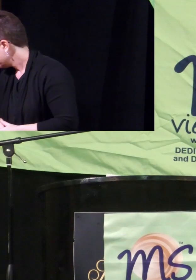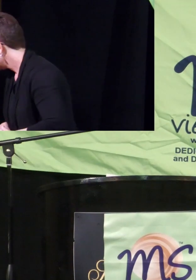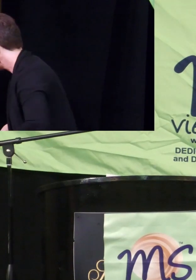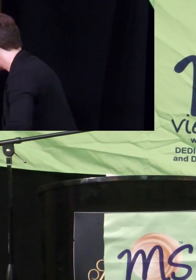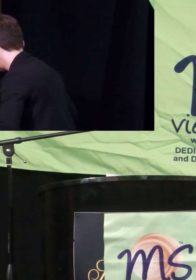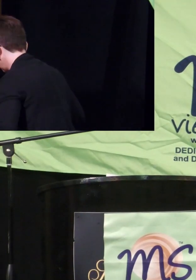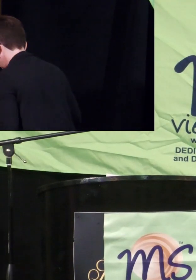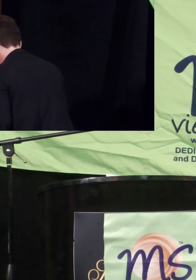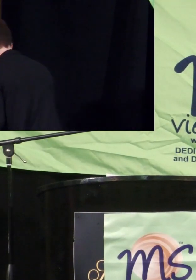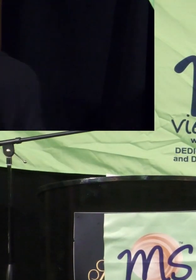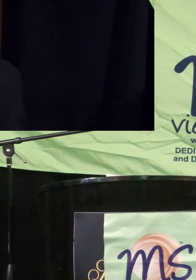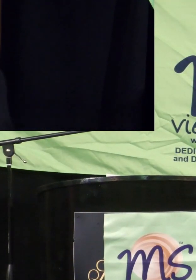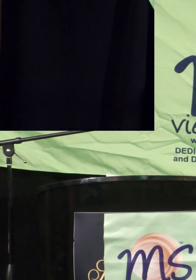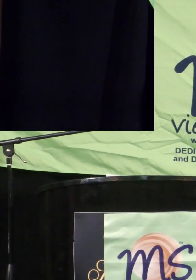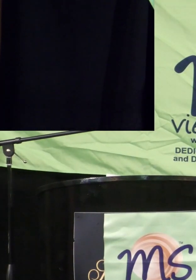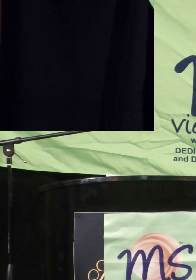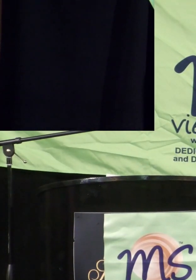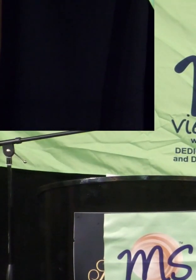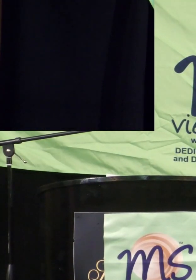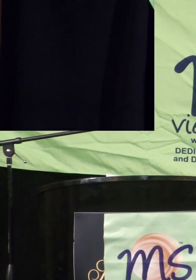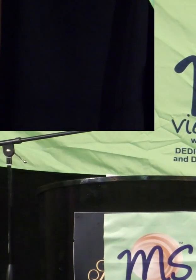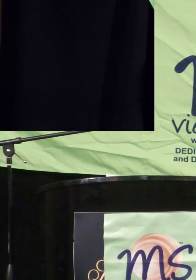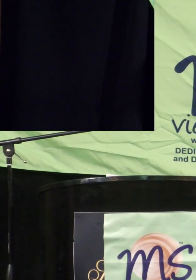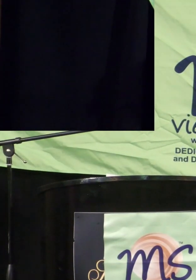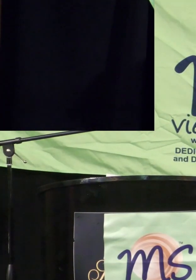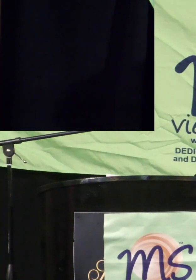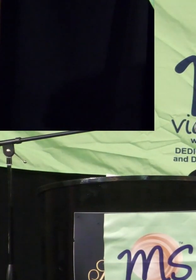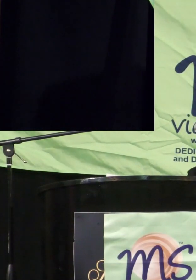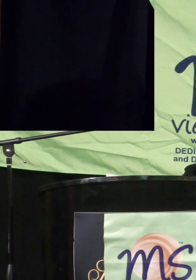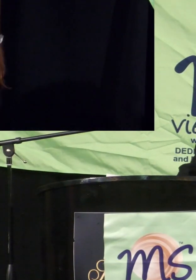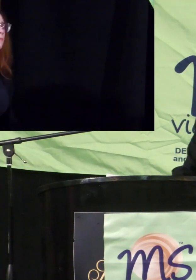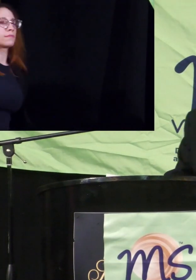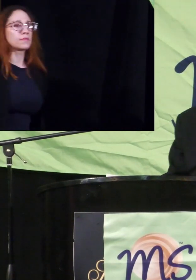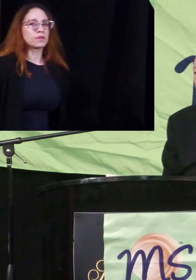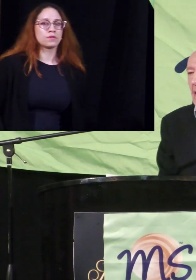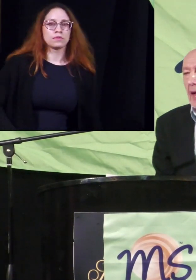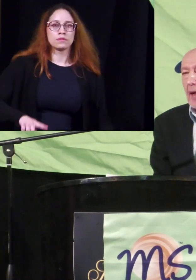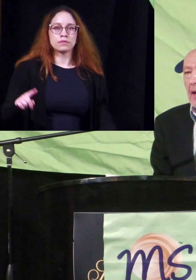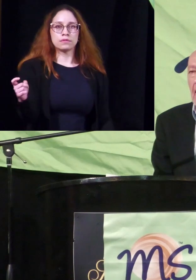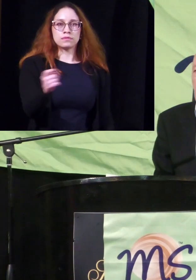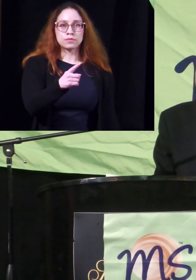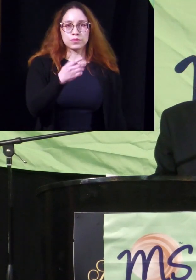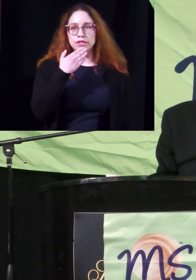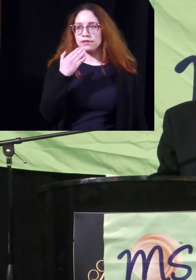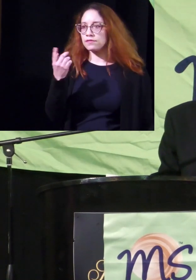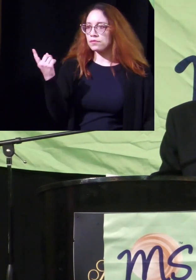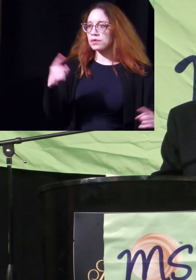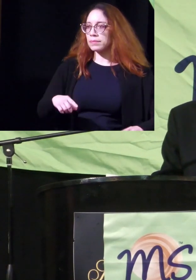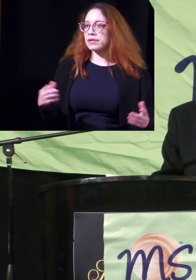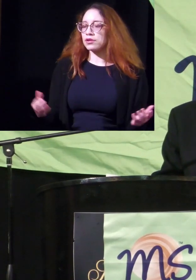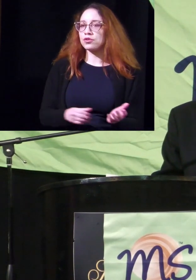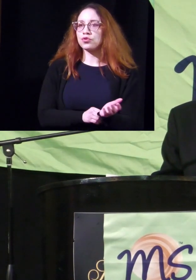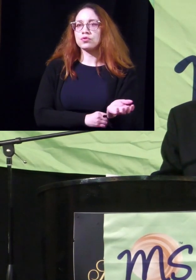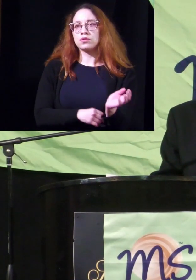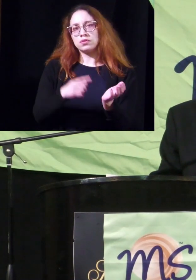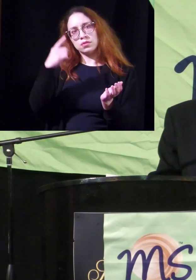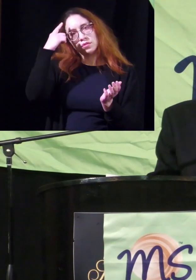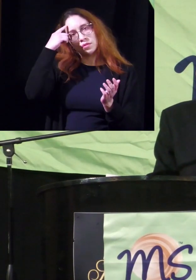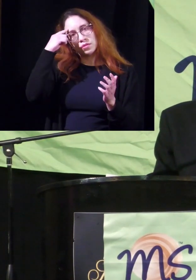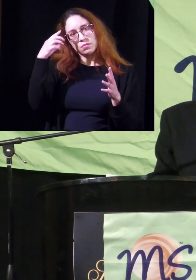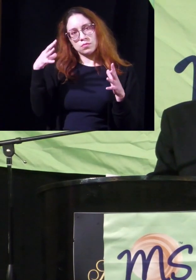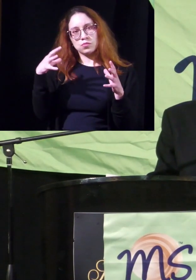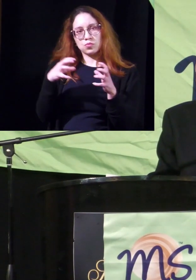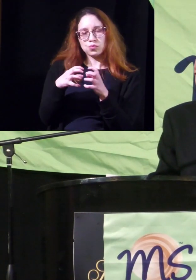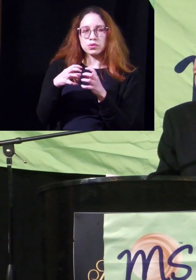here. Yes. Hello, doctor. Thank you for being here. I heard that brain shrinking